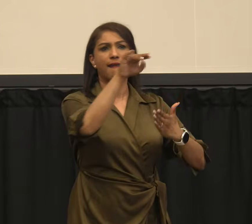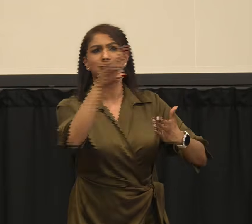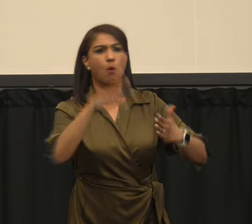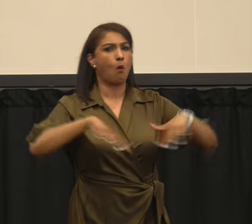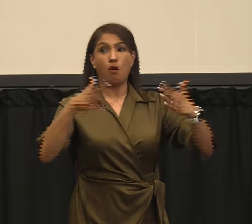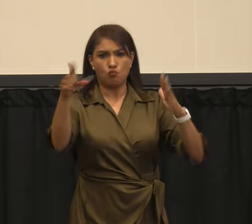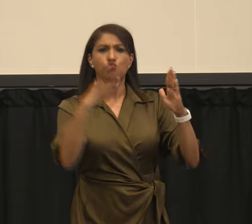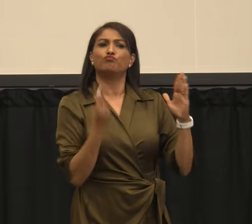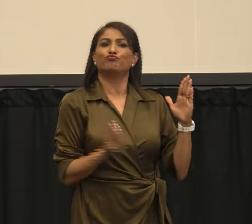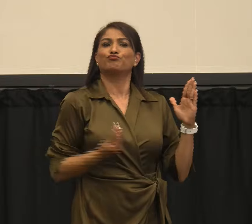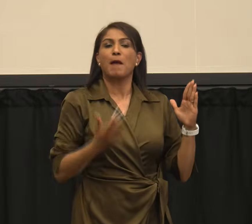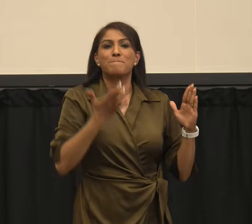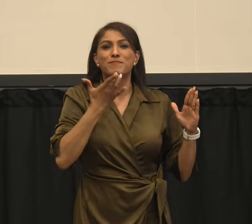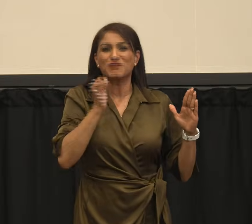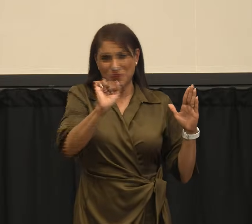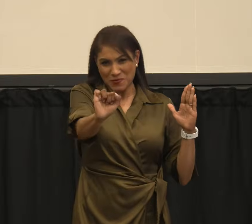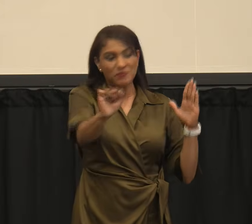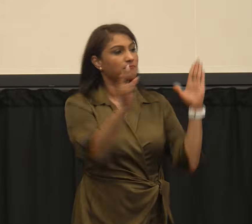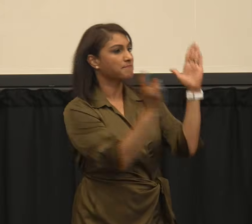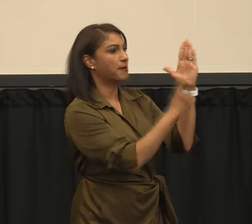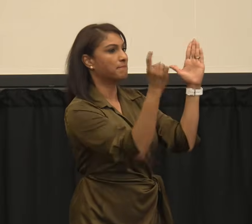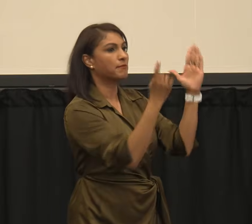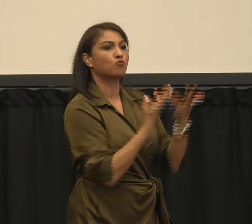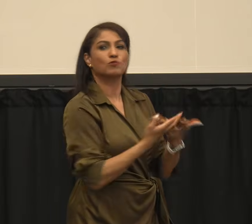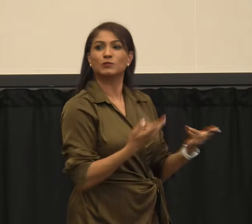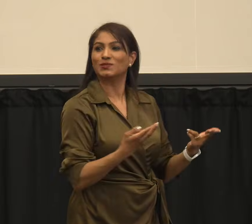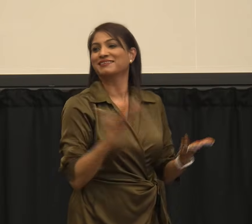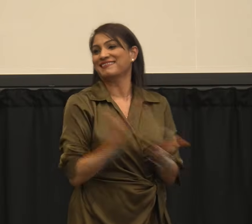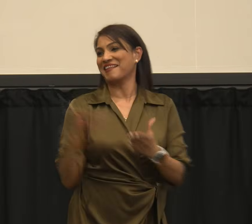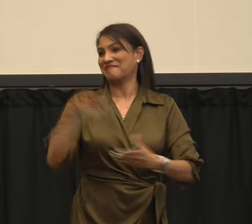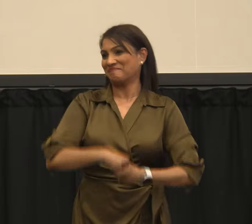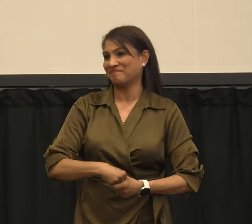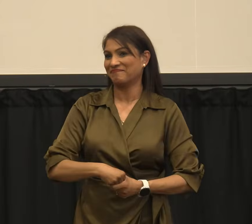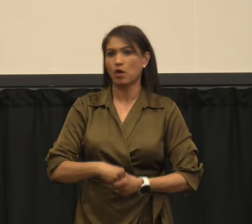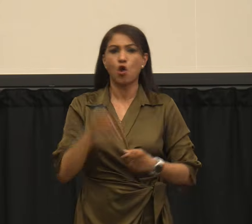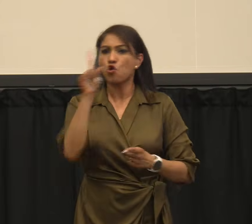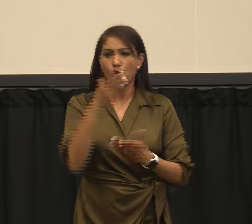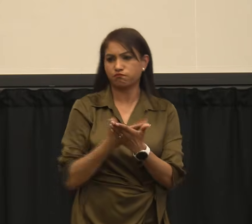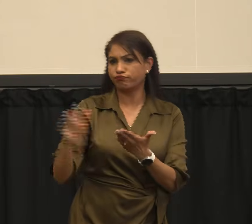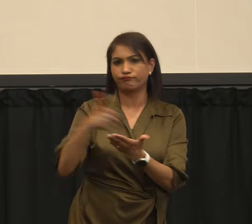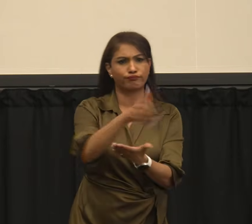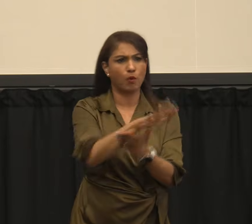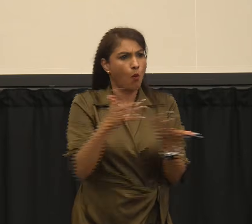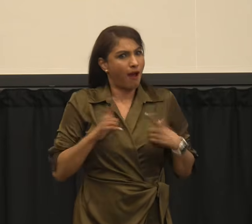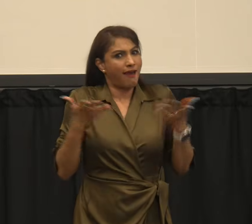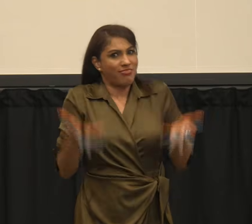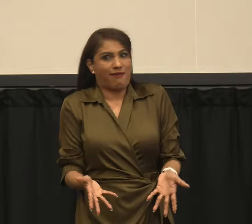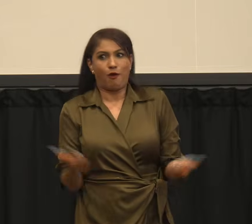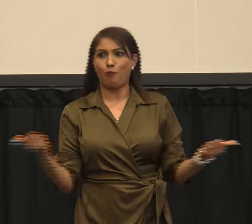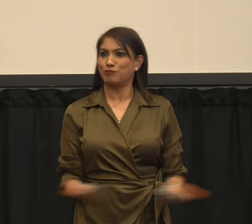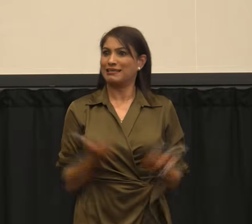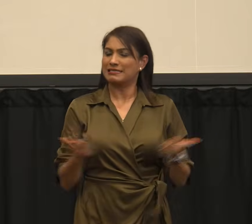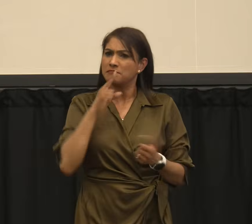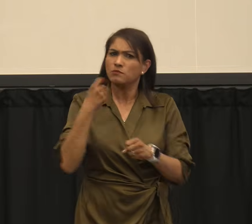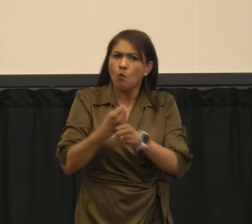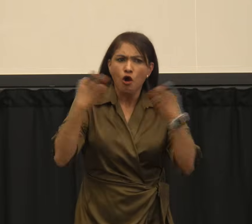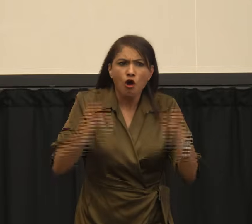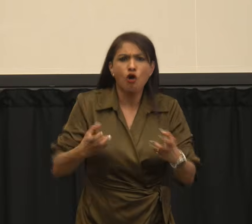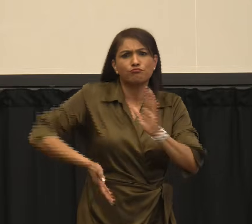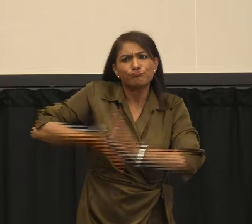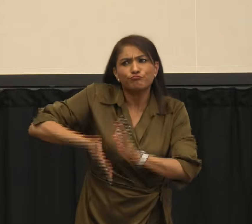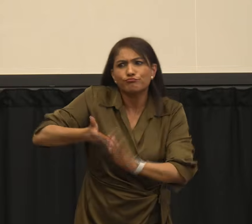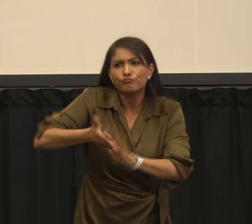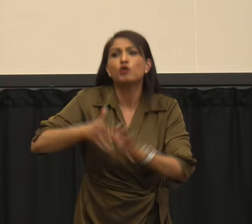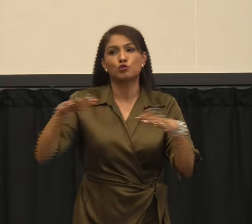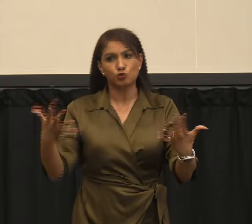to tell you which resources to use. The bank is there for you to look at which resource options there are available, and you are free to choose the resource